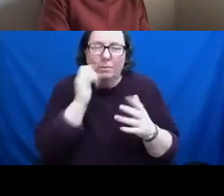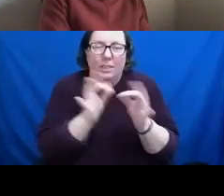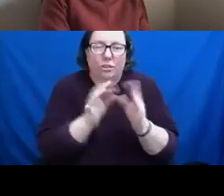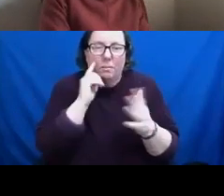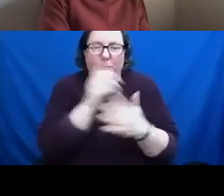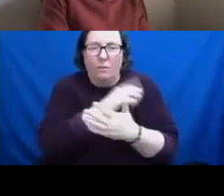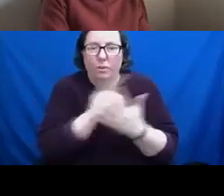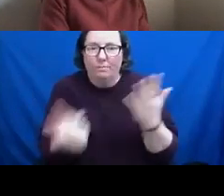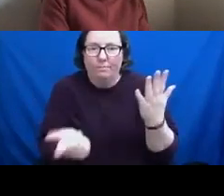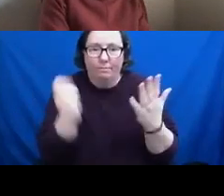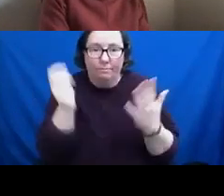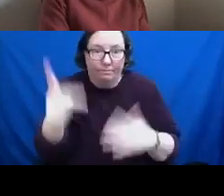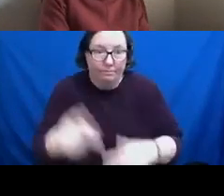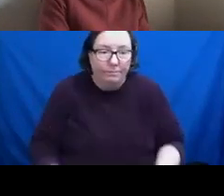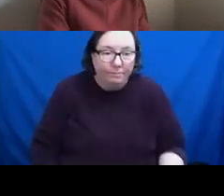Okay.